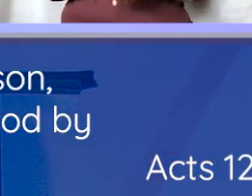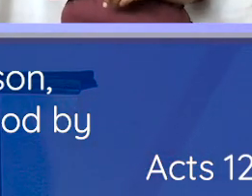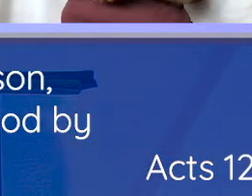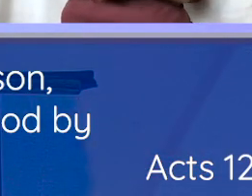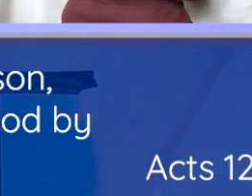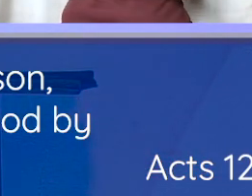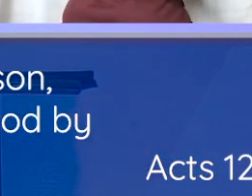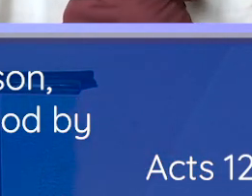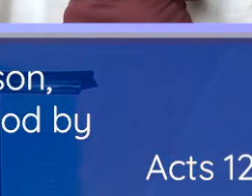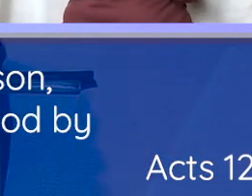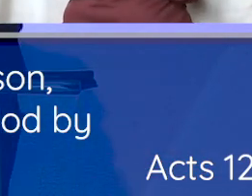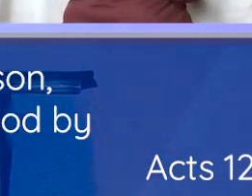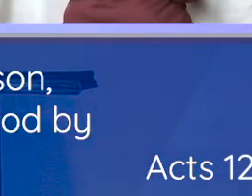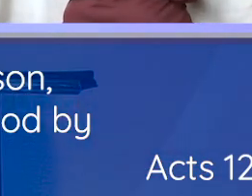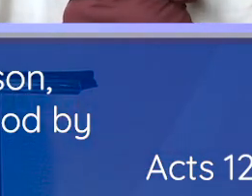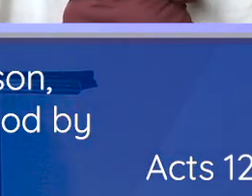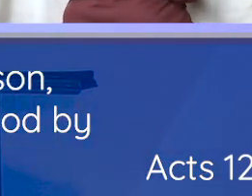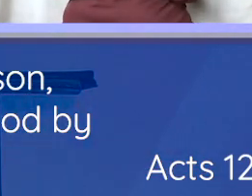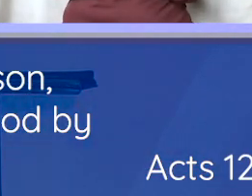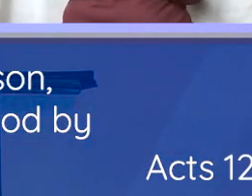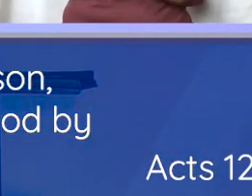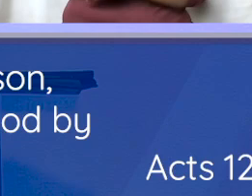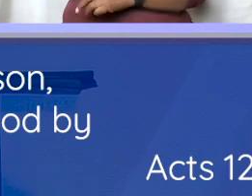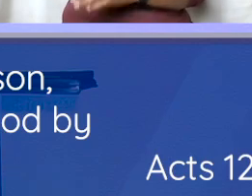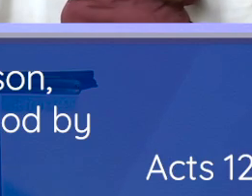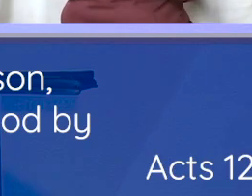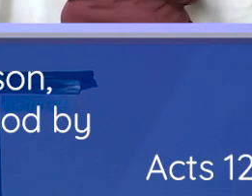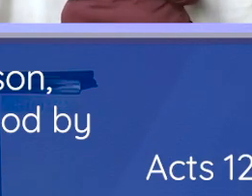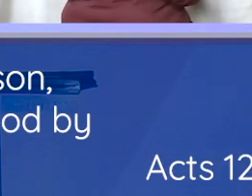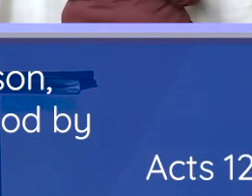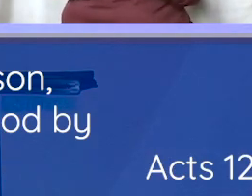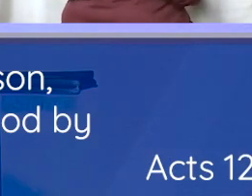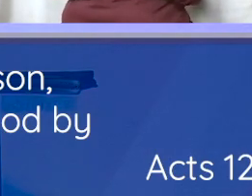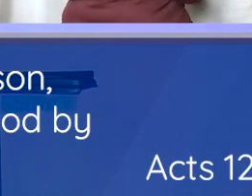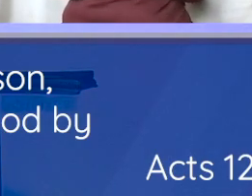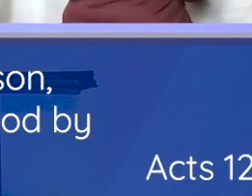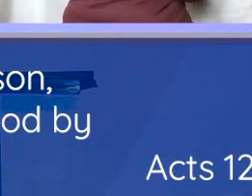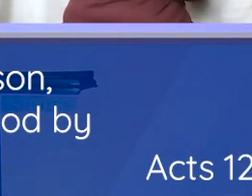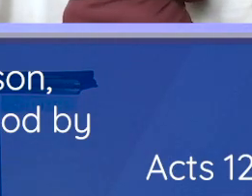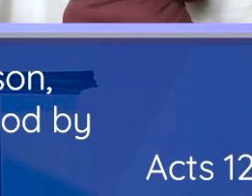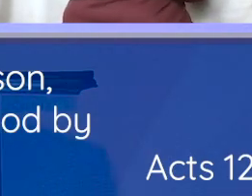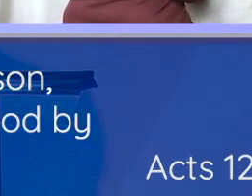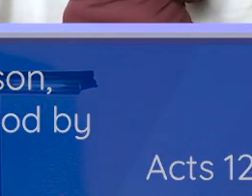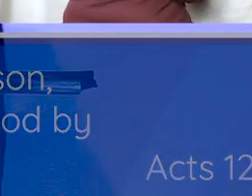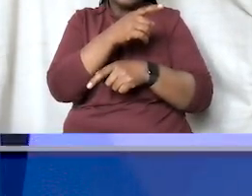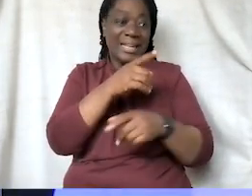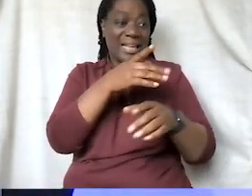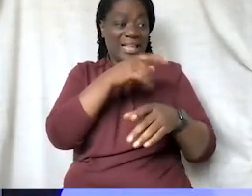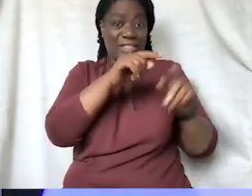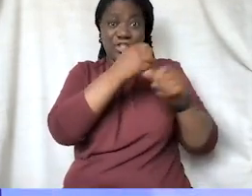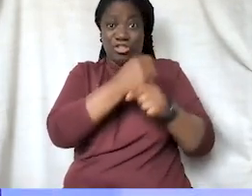but prayer. But prayer was made to God by the